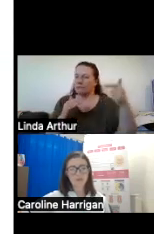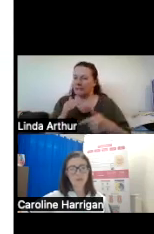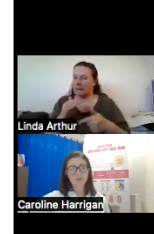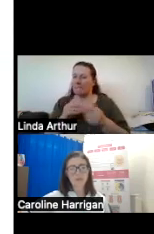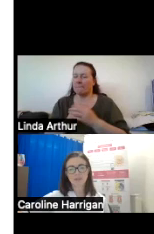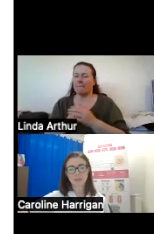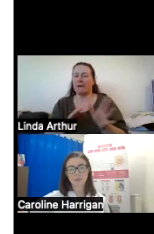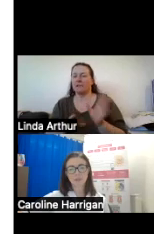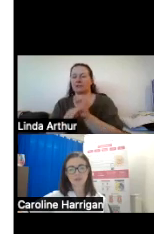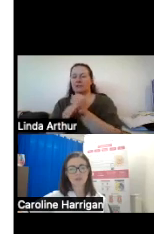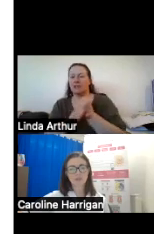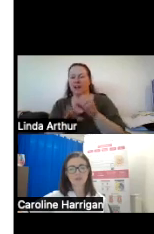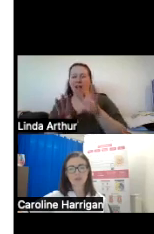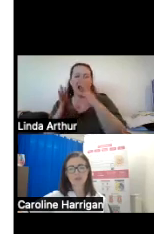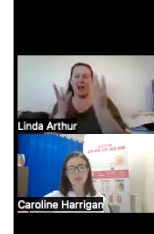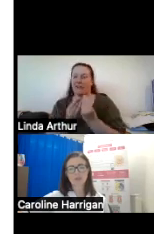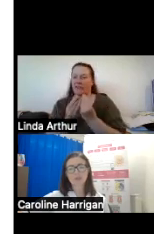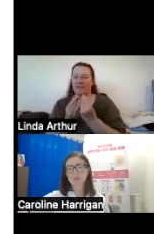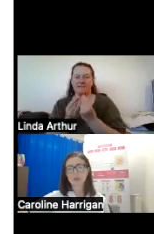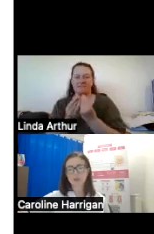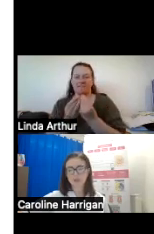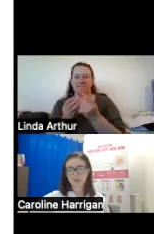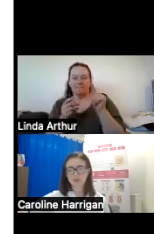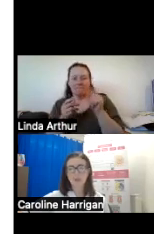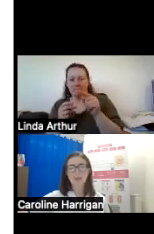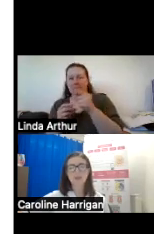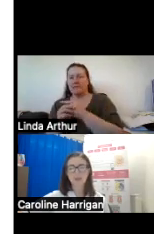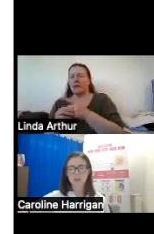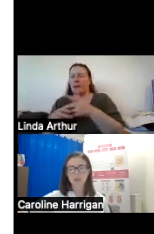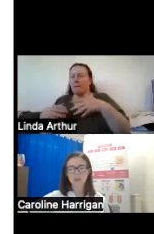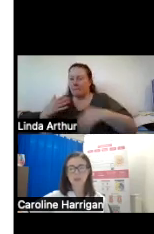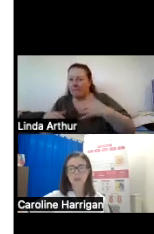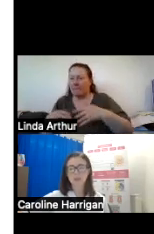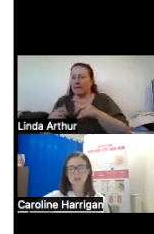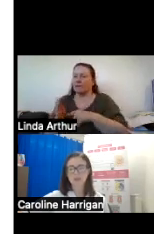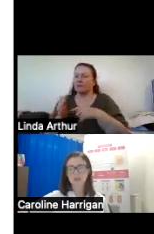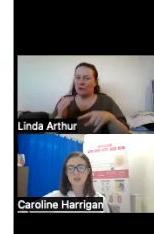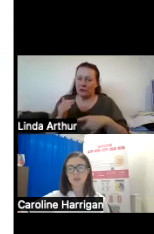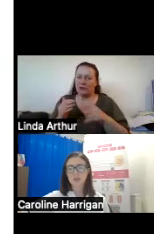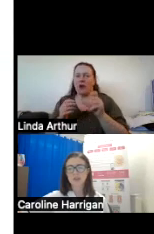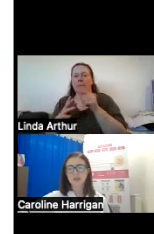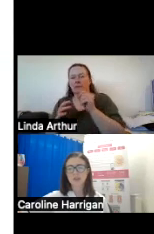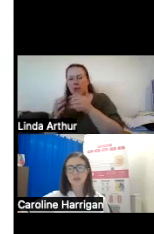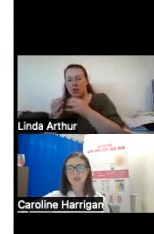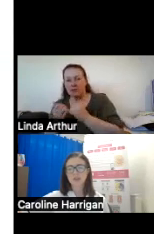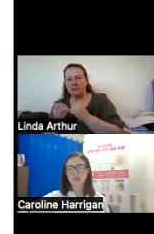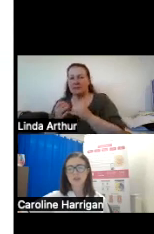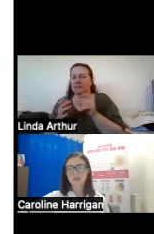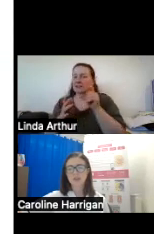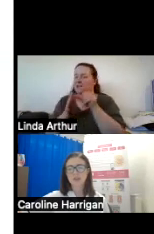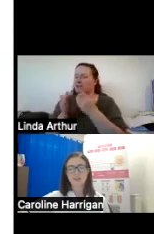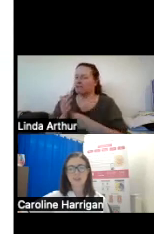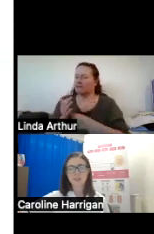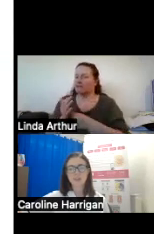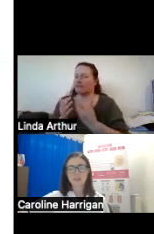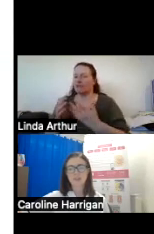in general, this is everything that we treat. So antenatal, it's like pelvic girdle pain, incontinence, carpal tunnel, and that diastasis recti, that's